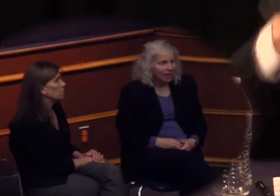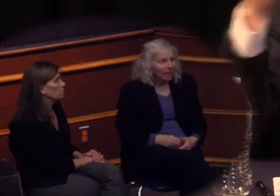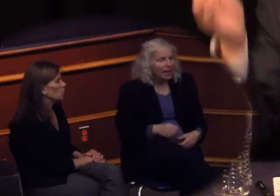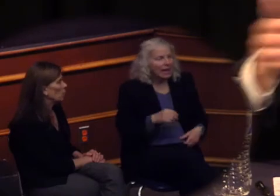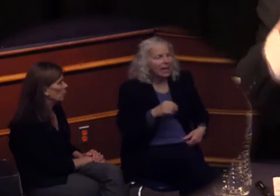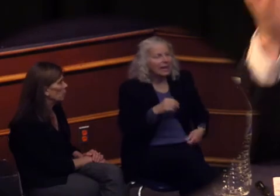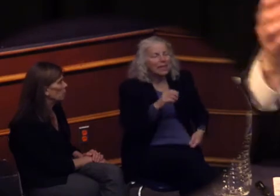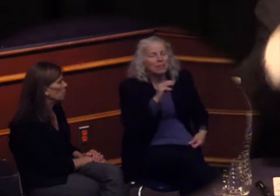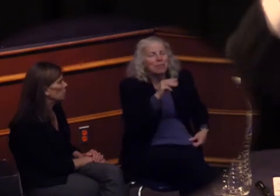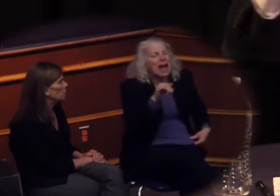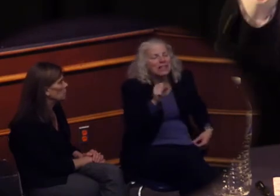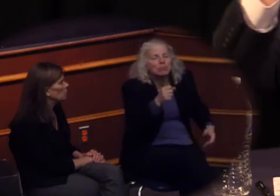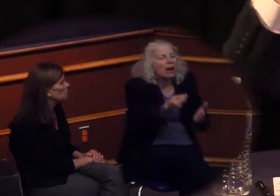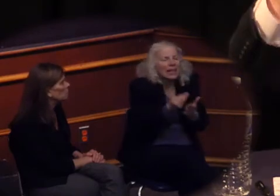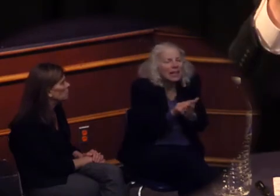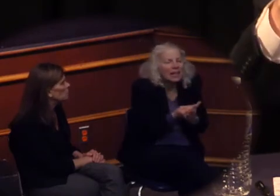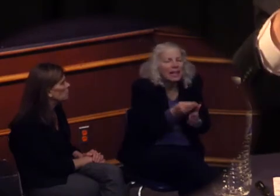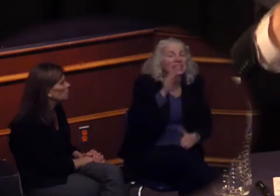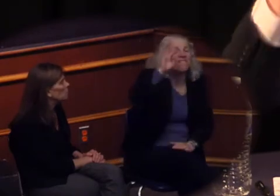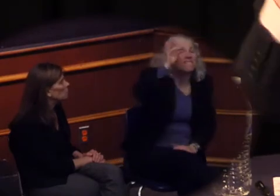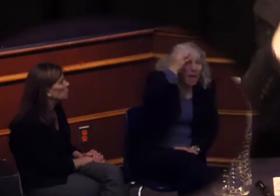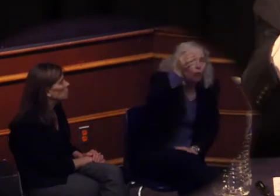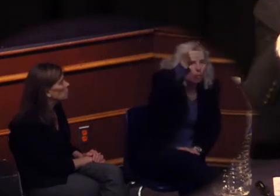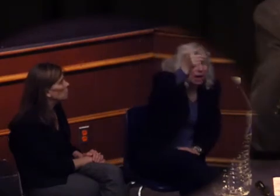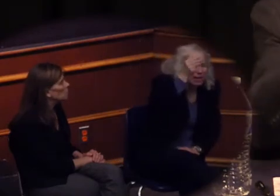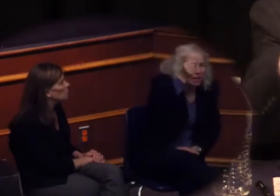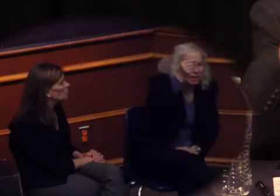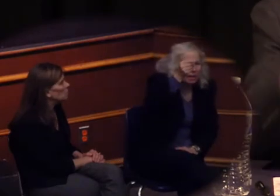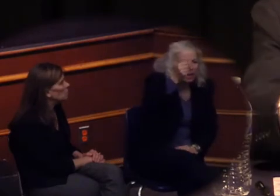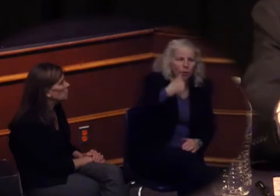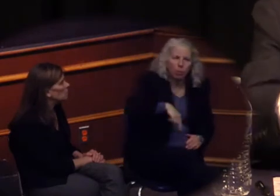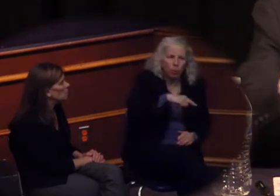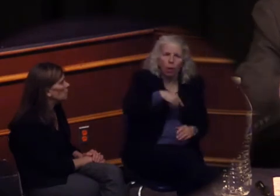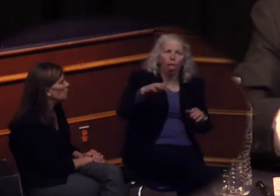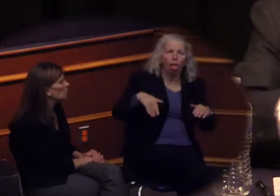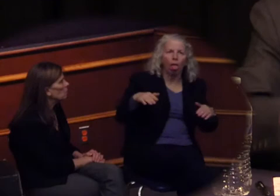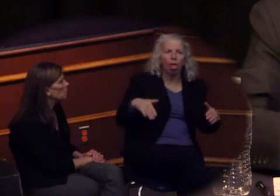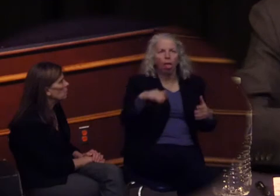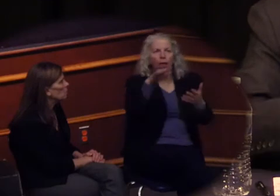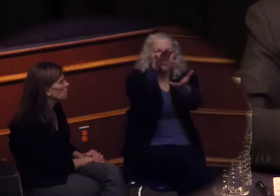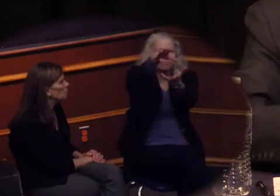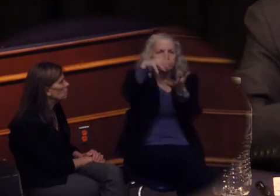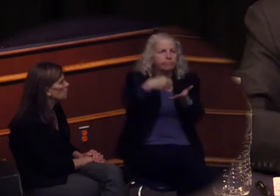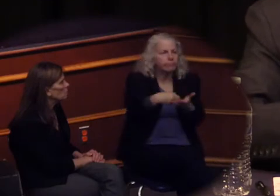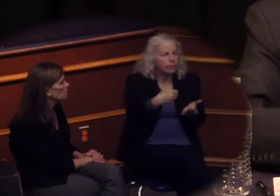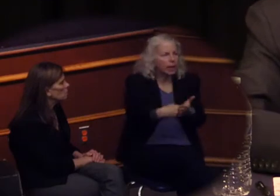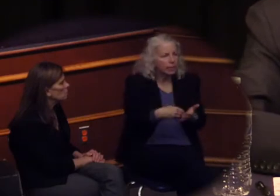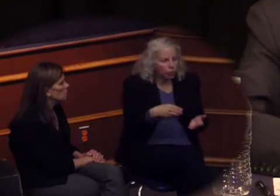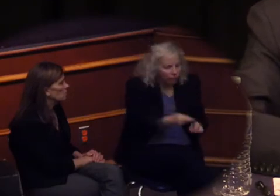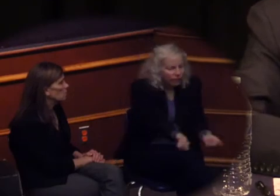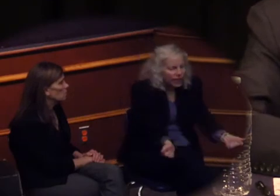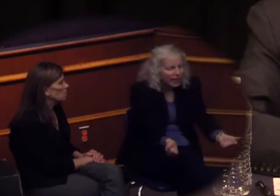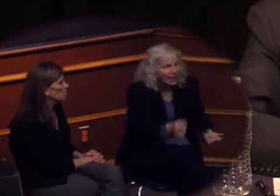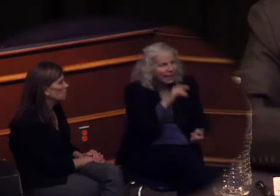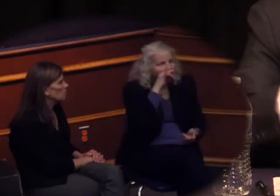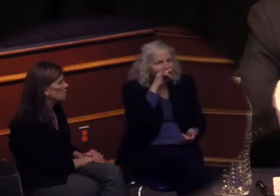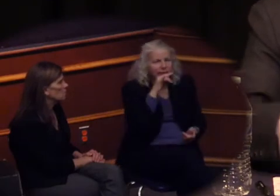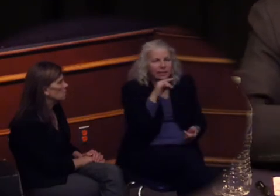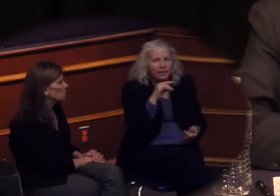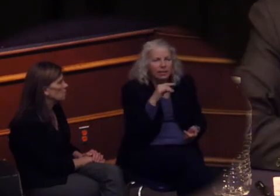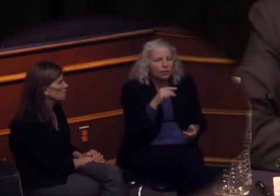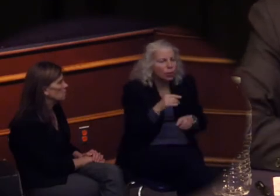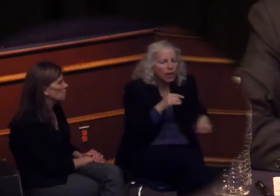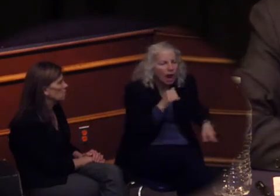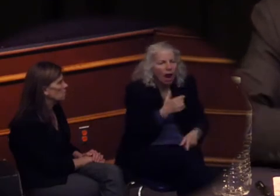Massachusetts money. This isn't money that is available for us to get to feed kids so they aren't hungry in school. We should